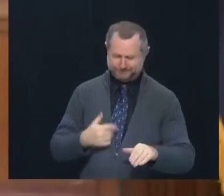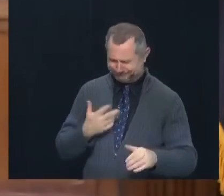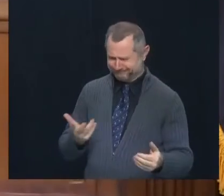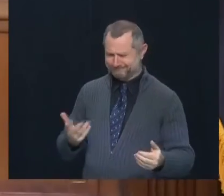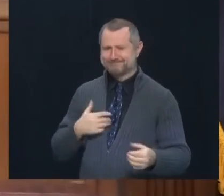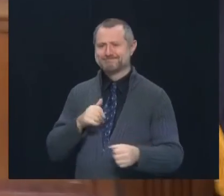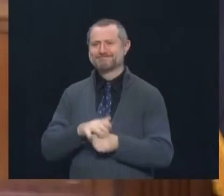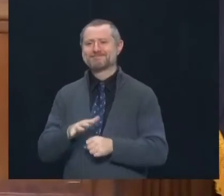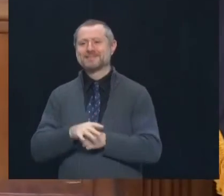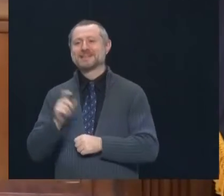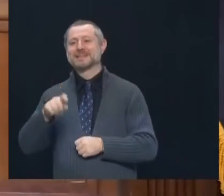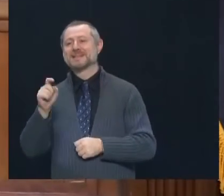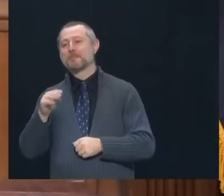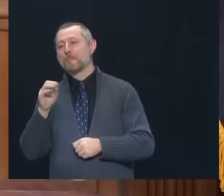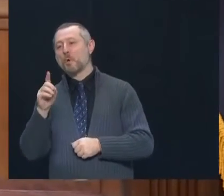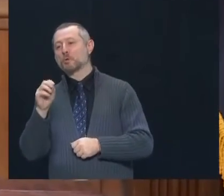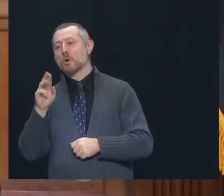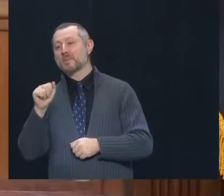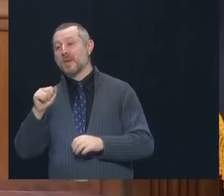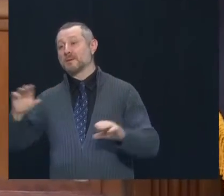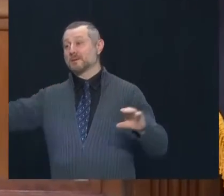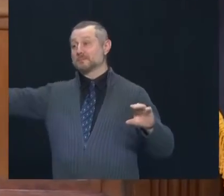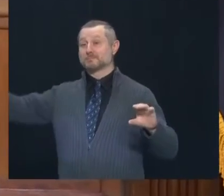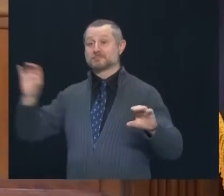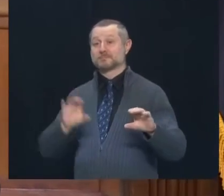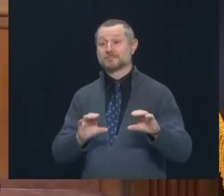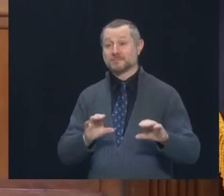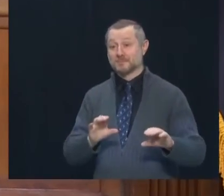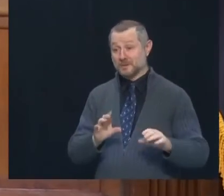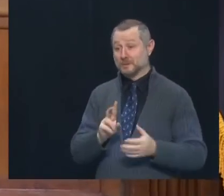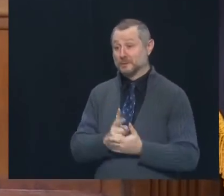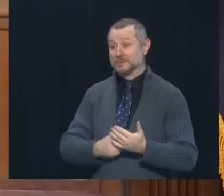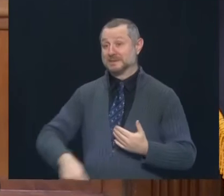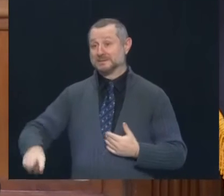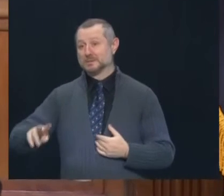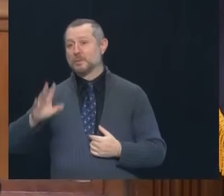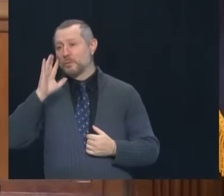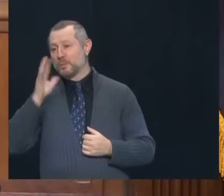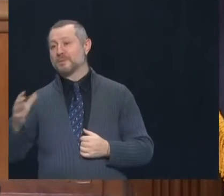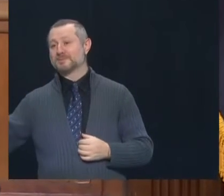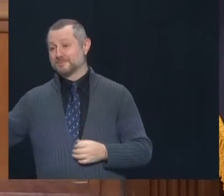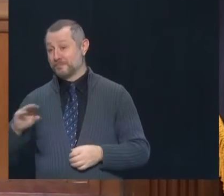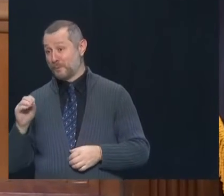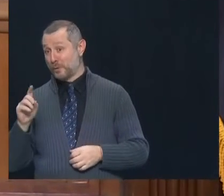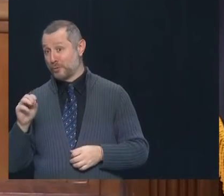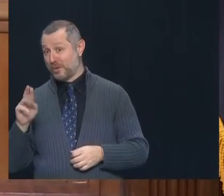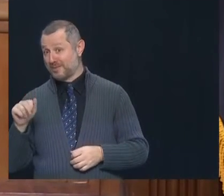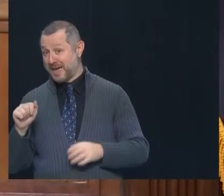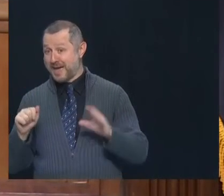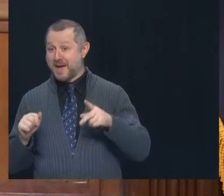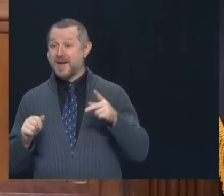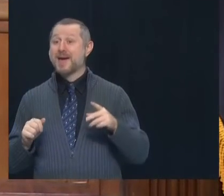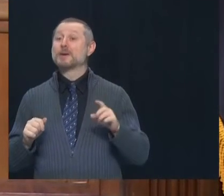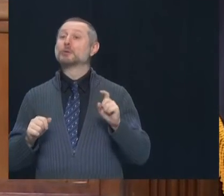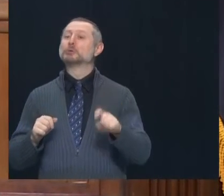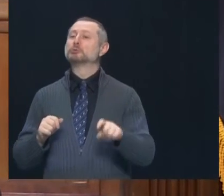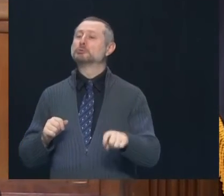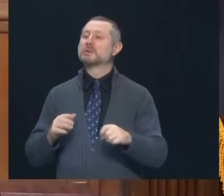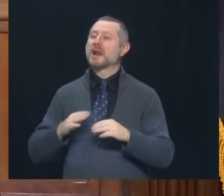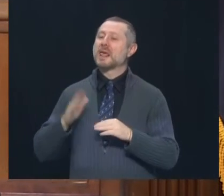Moderna. In 2 weeks, we're supposed to get a Moderna shipment, which would be at least the 40,000.